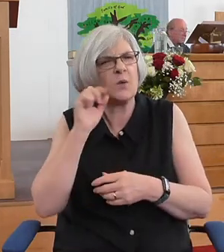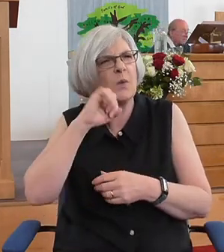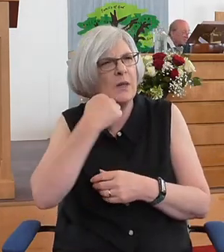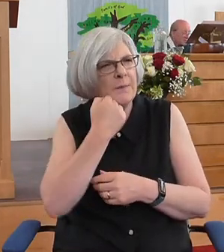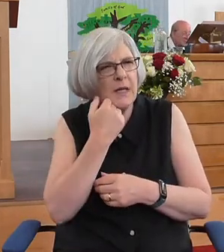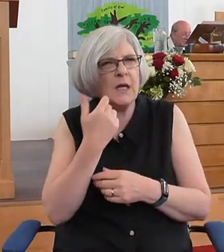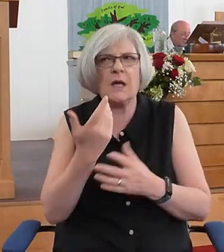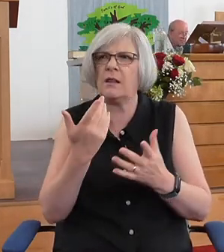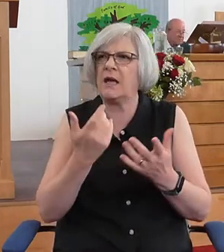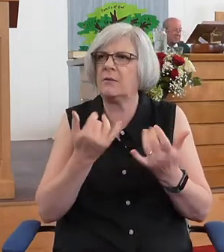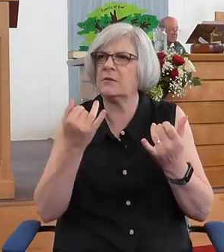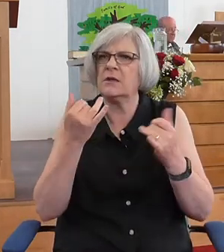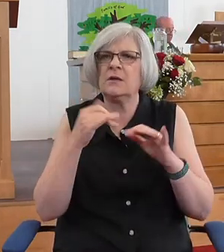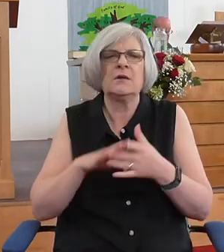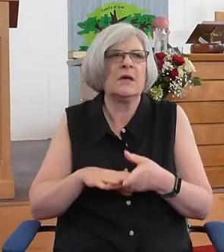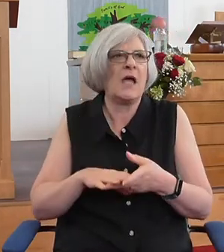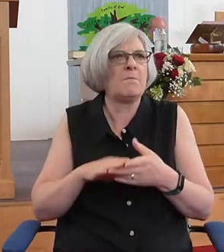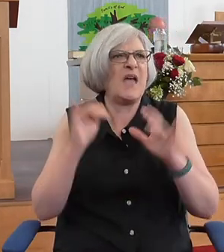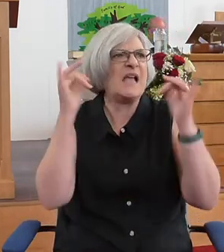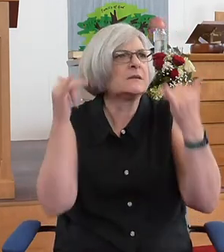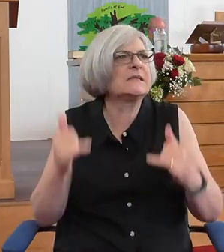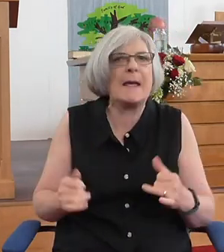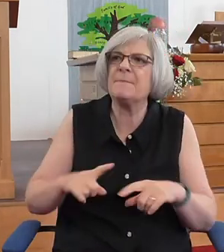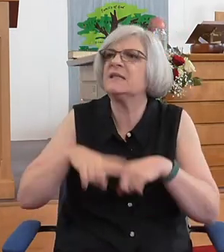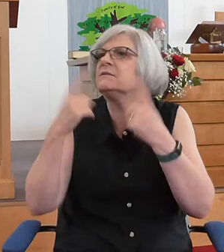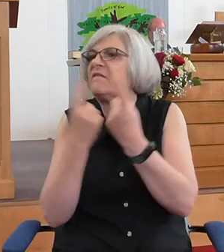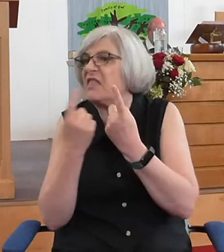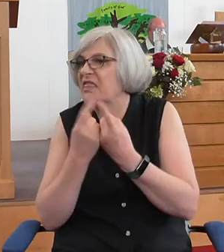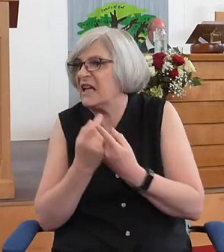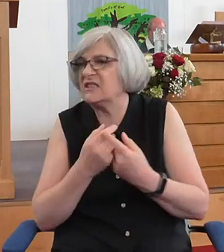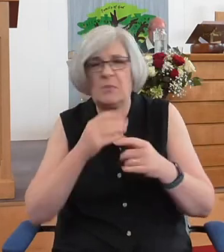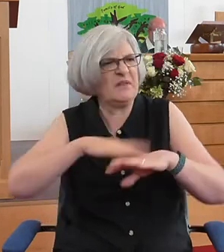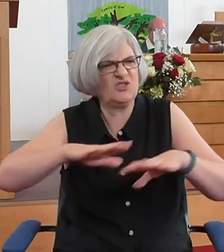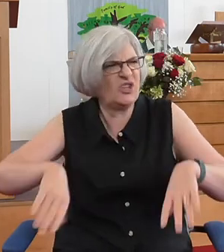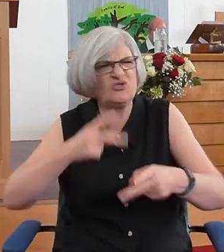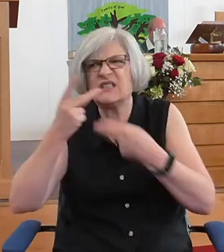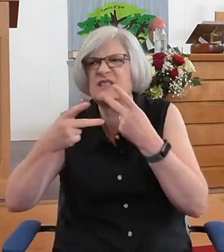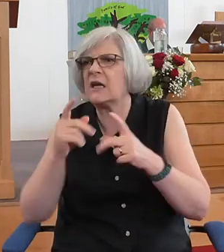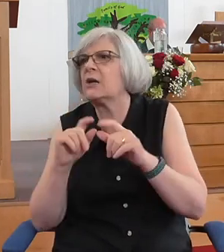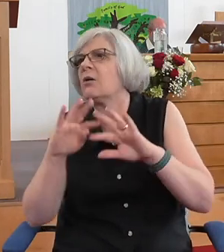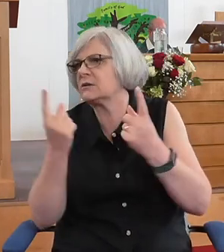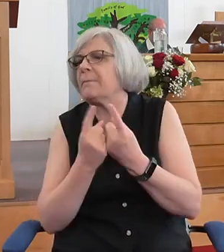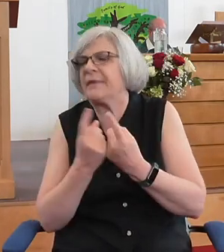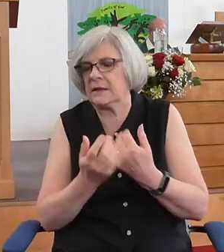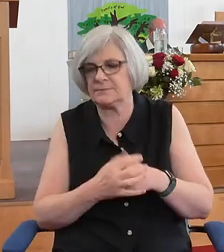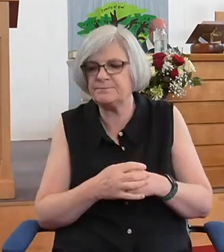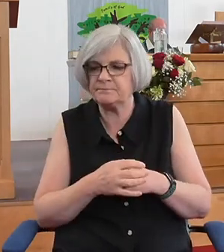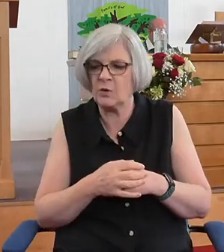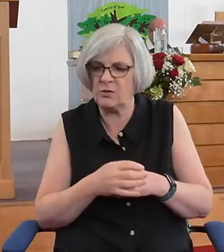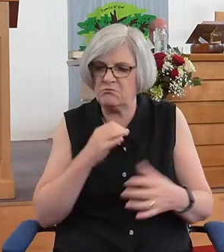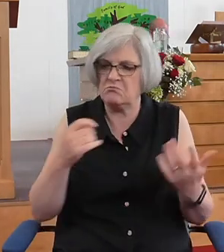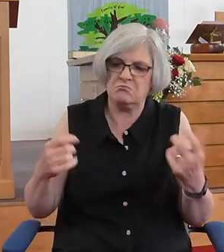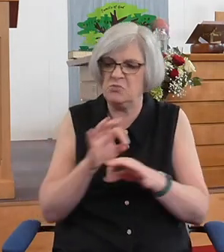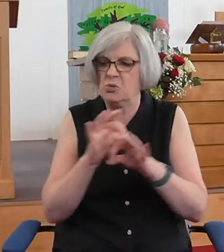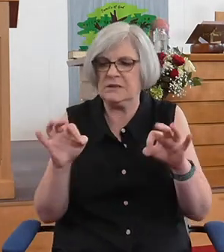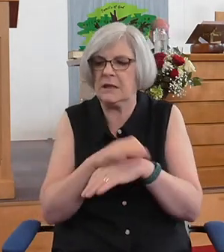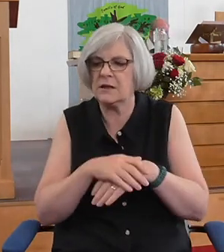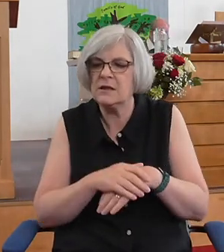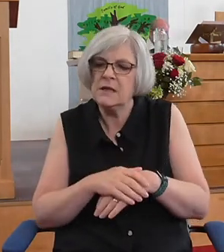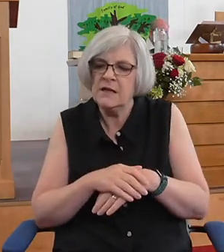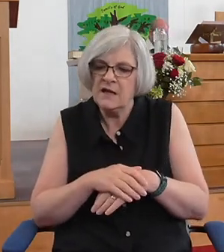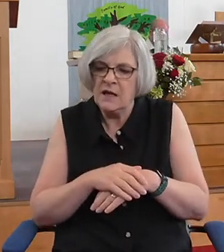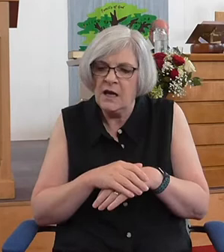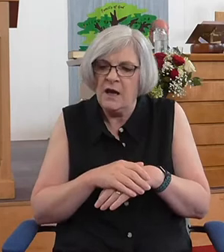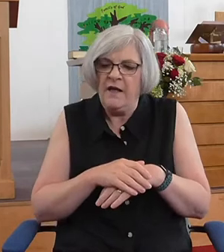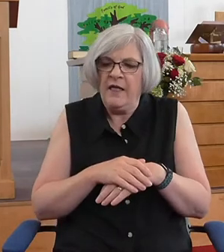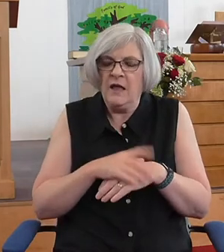bits of entertainment and other things going on too, so that'll be a good one this Saturday. The deadline for the June Clarion